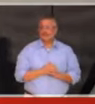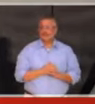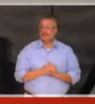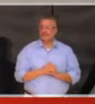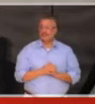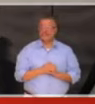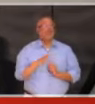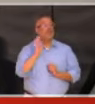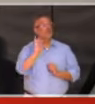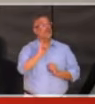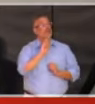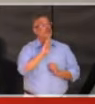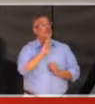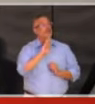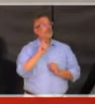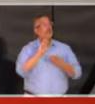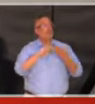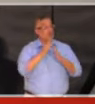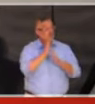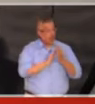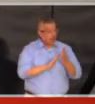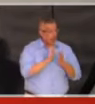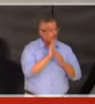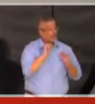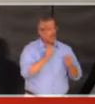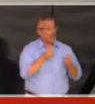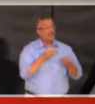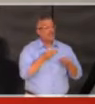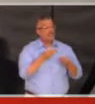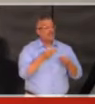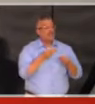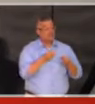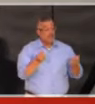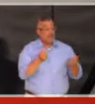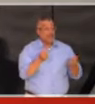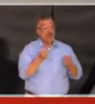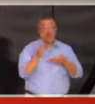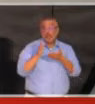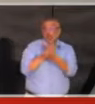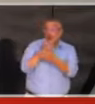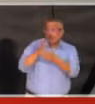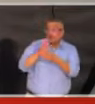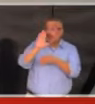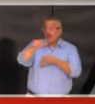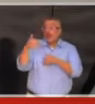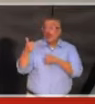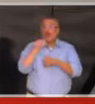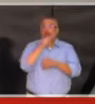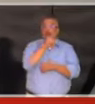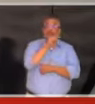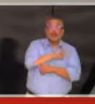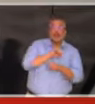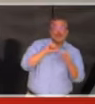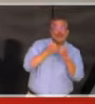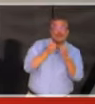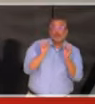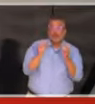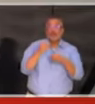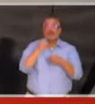With this bill, community colleges will be able to strengthen partnership with local entities, with nonprofits,